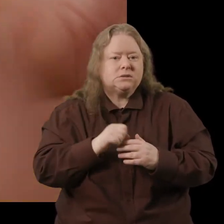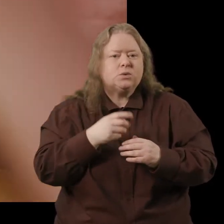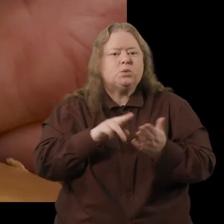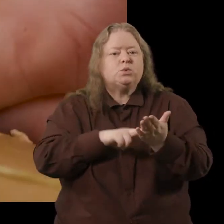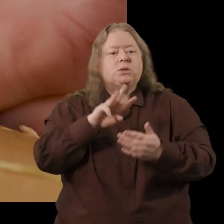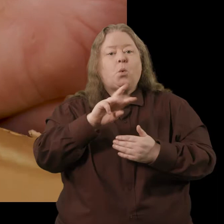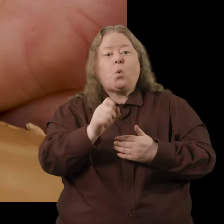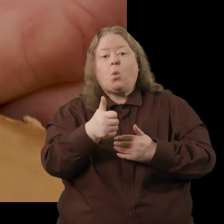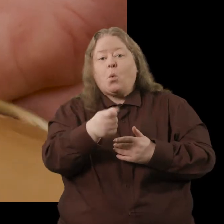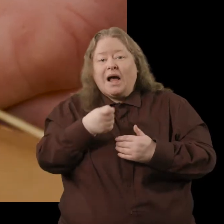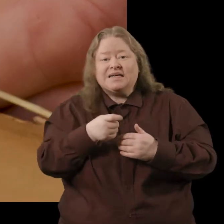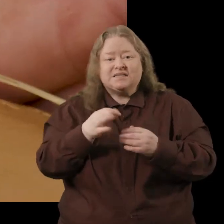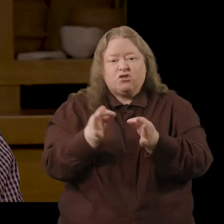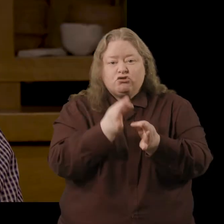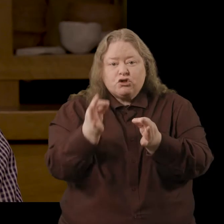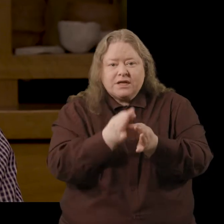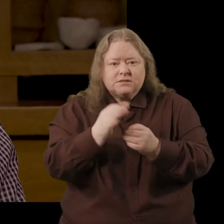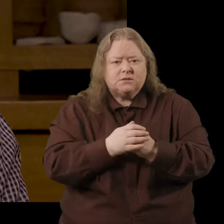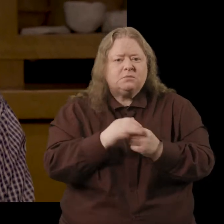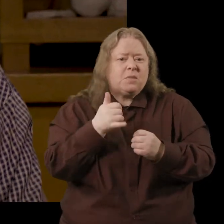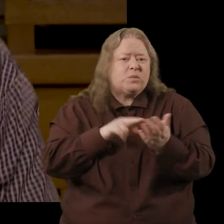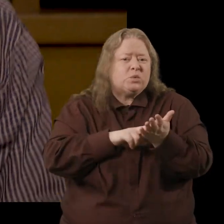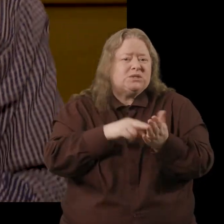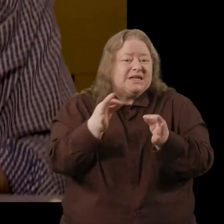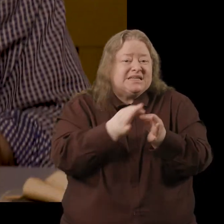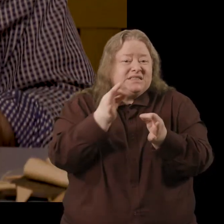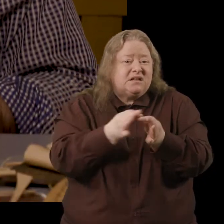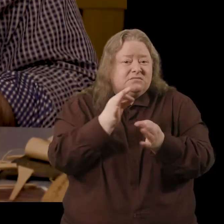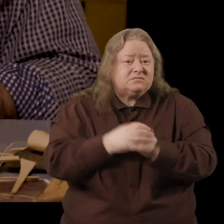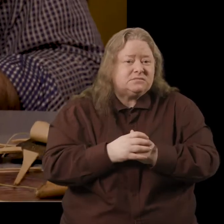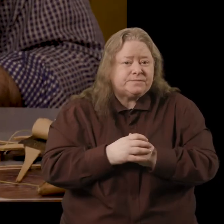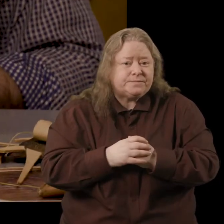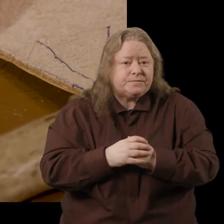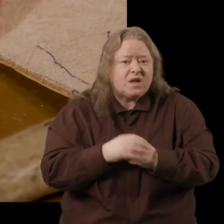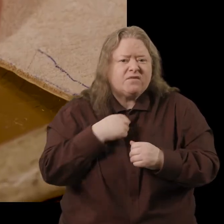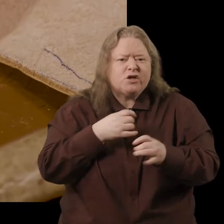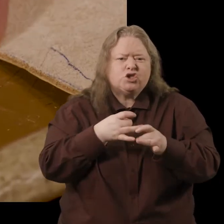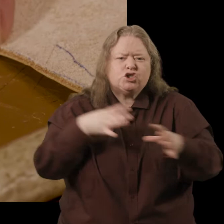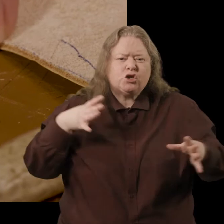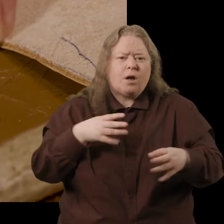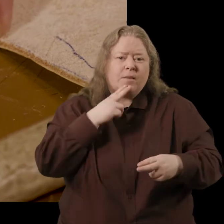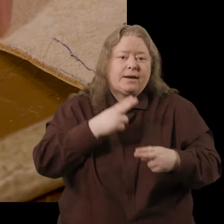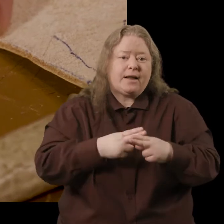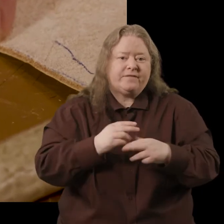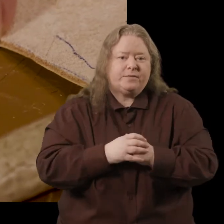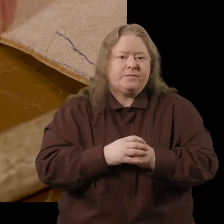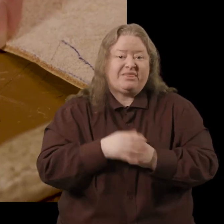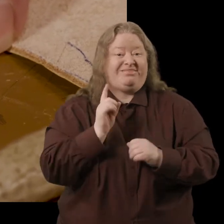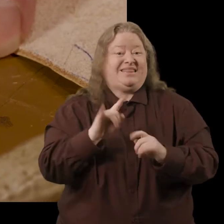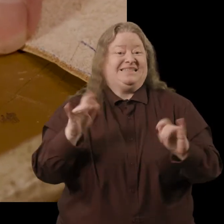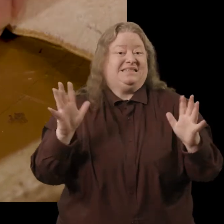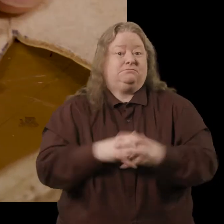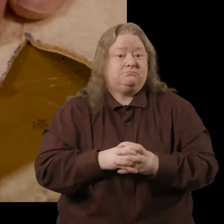It's using wax thread, possibly using a needle, and a very sharp knife, and that's